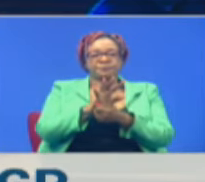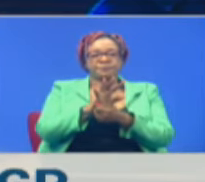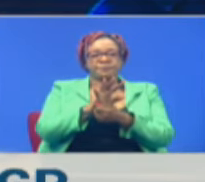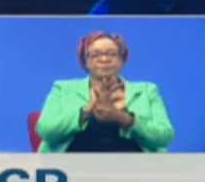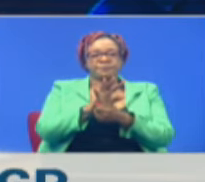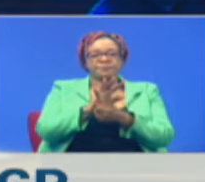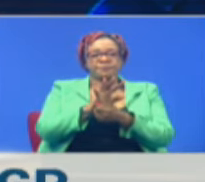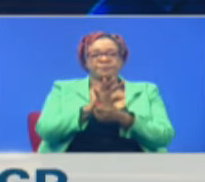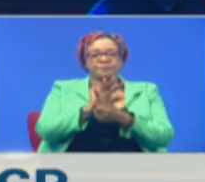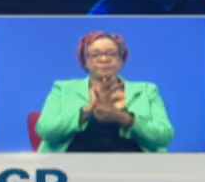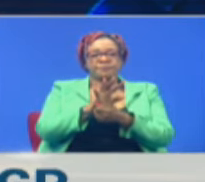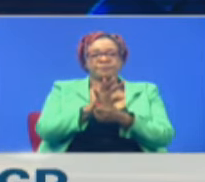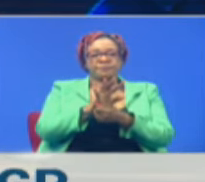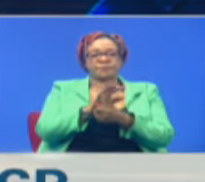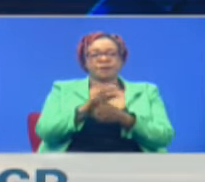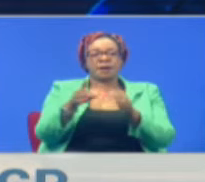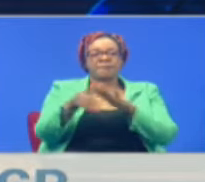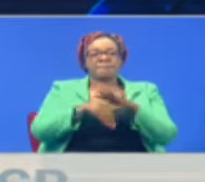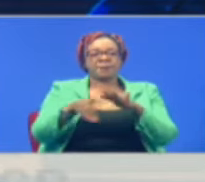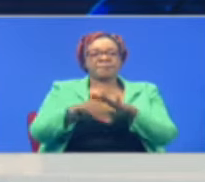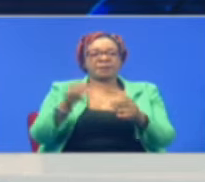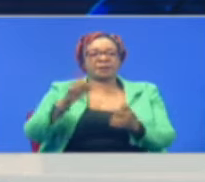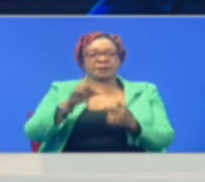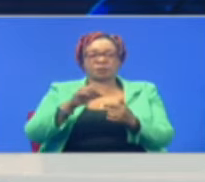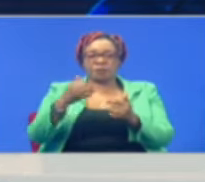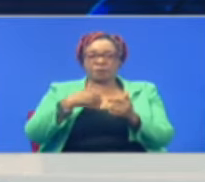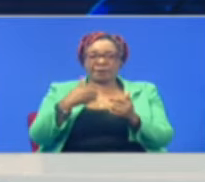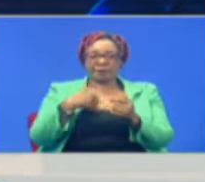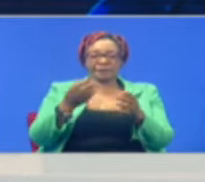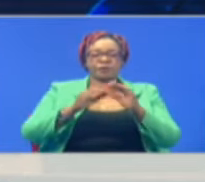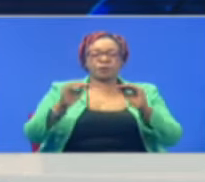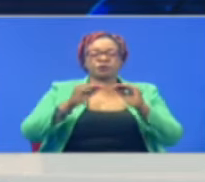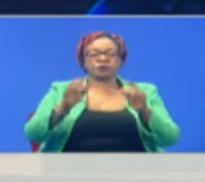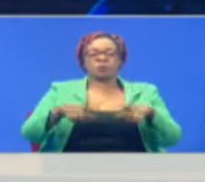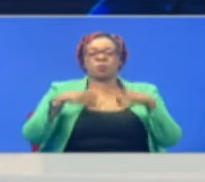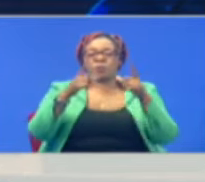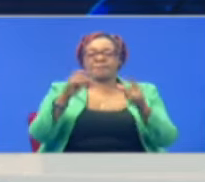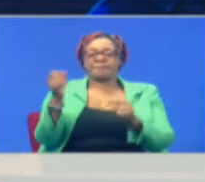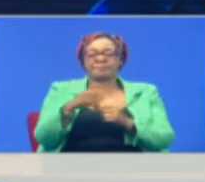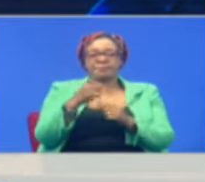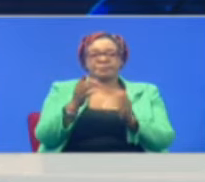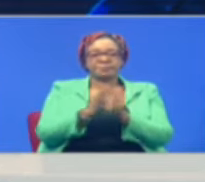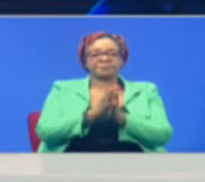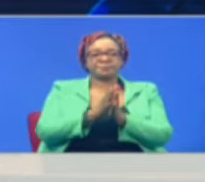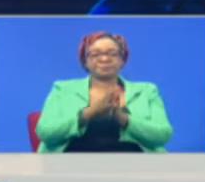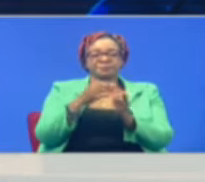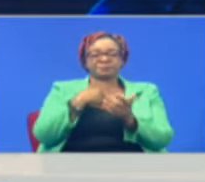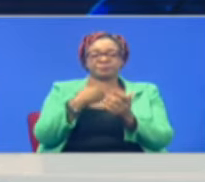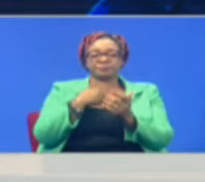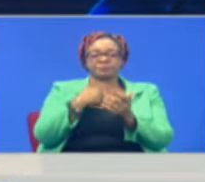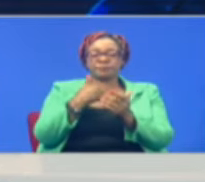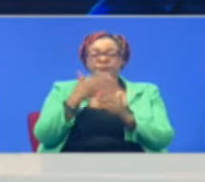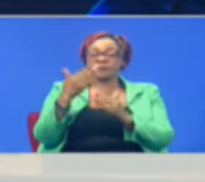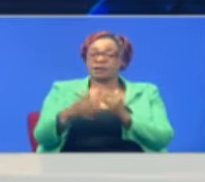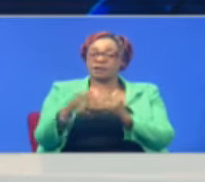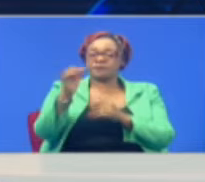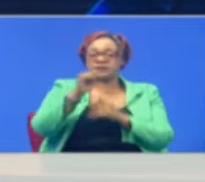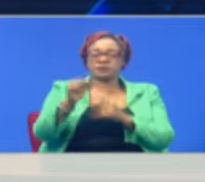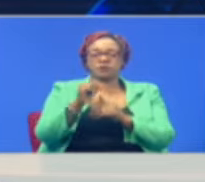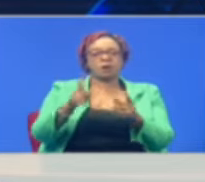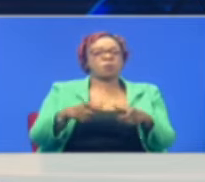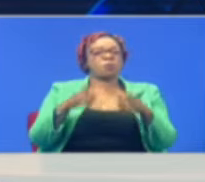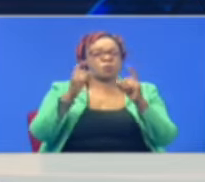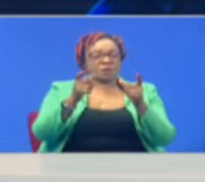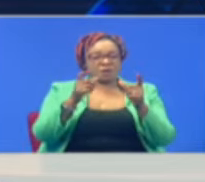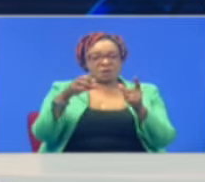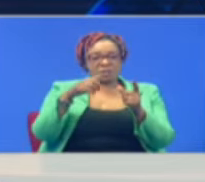Great. And the BetKing Premier League will now have players and coaches awarded monthly with culmination in an end-of-season award gala.